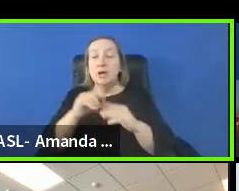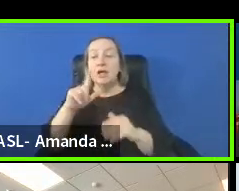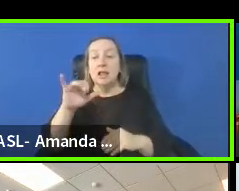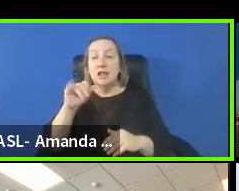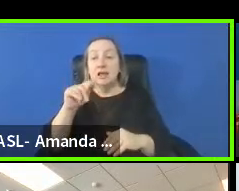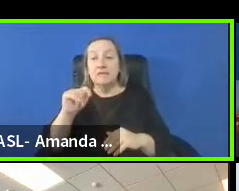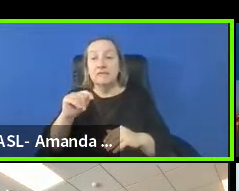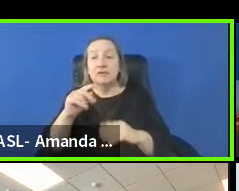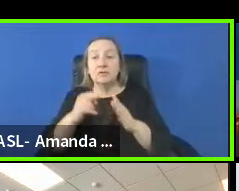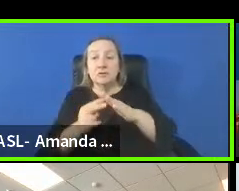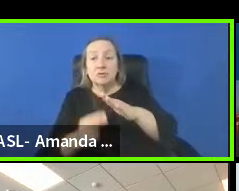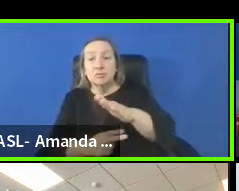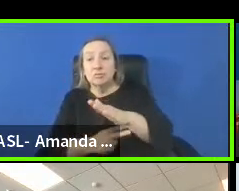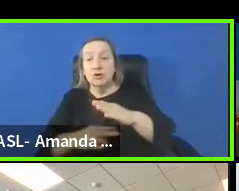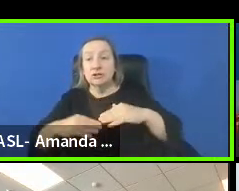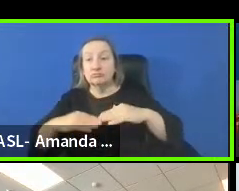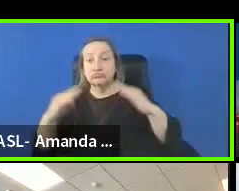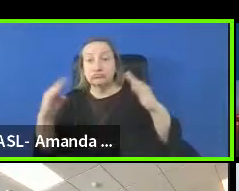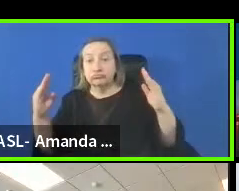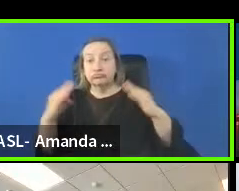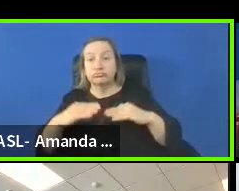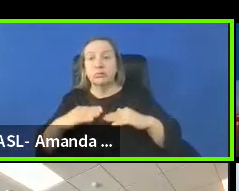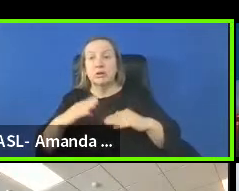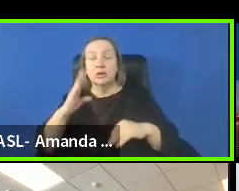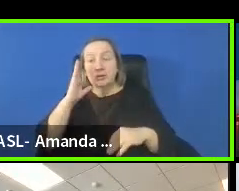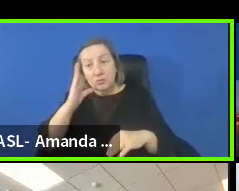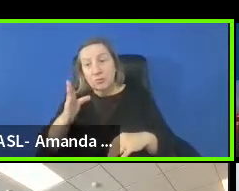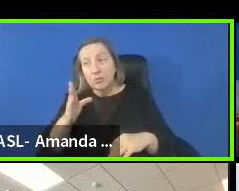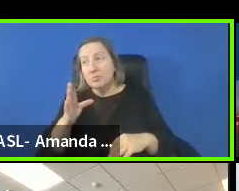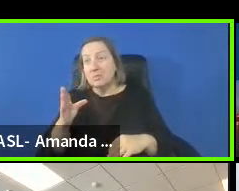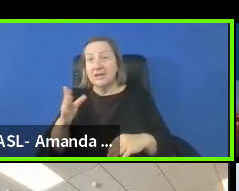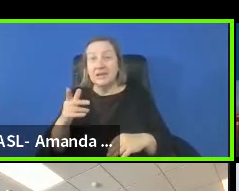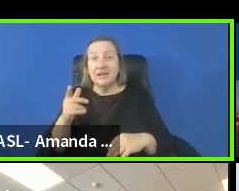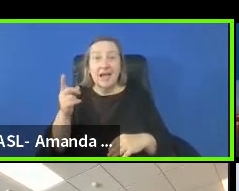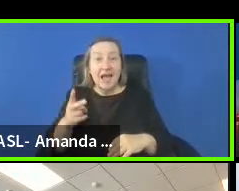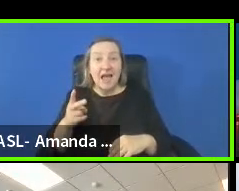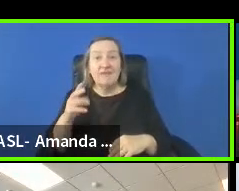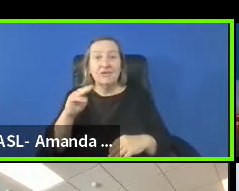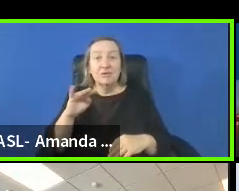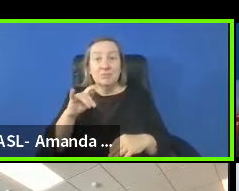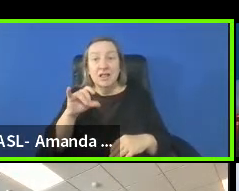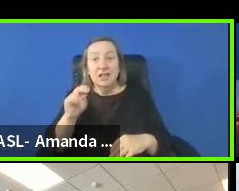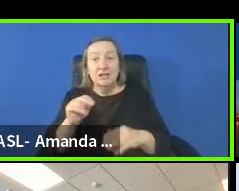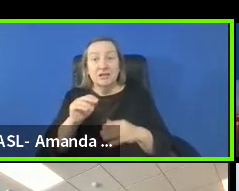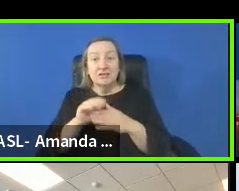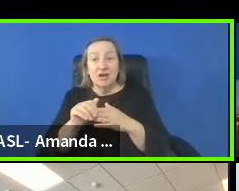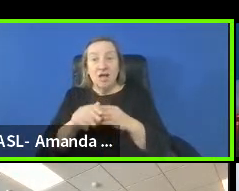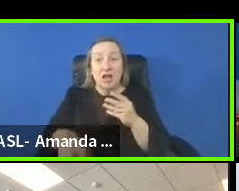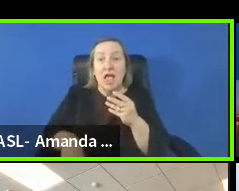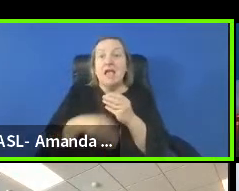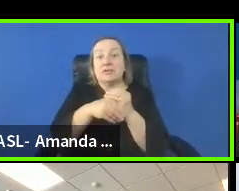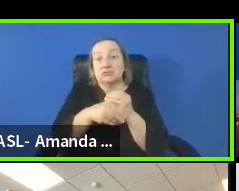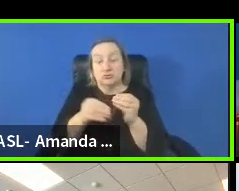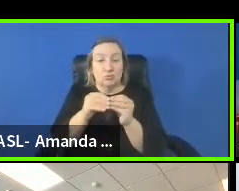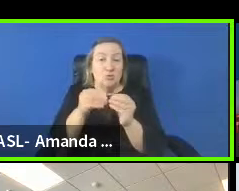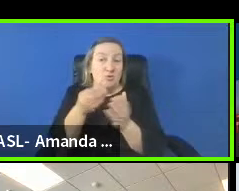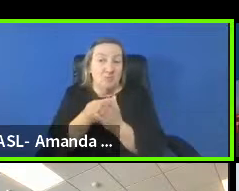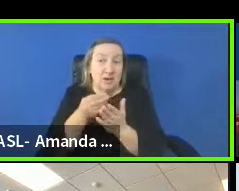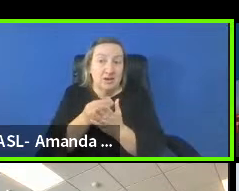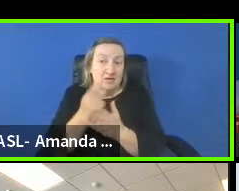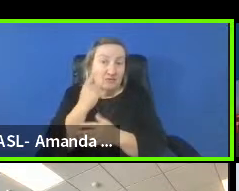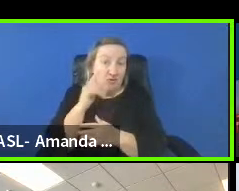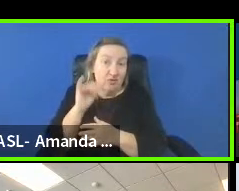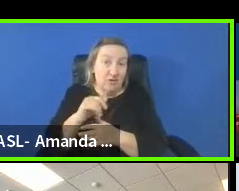bridge is going to be approximately $500 million additional cost to the